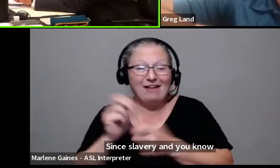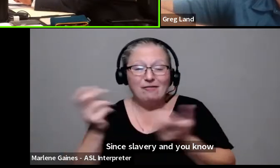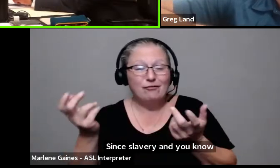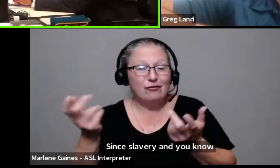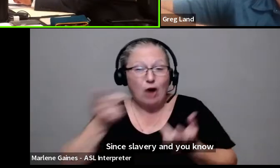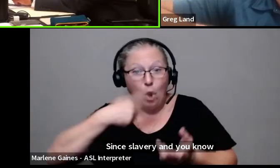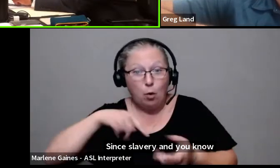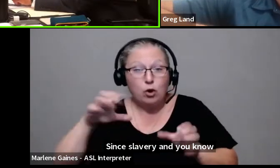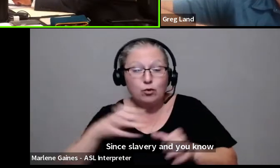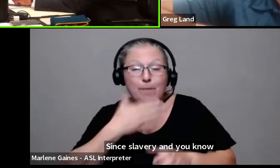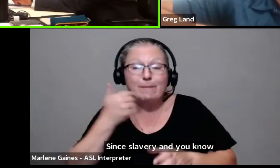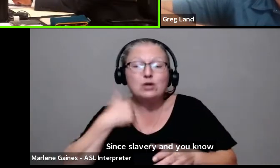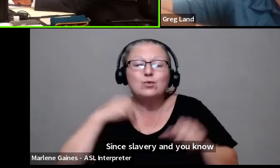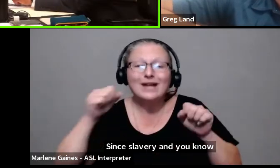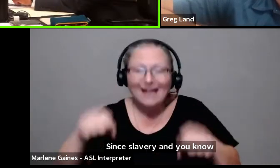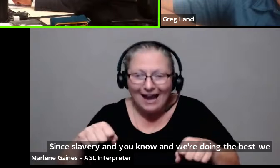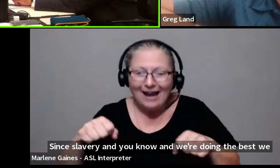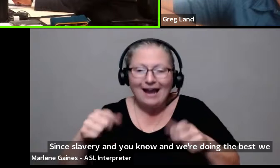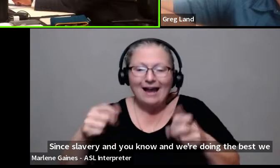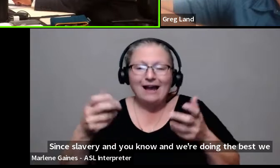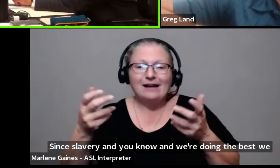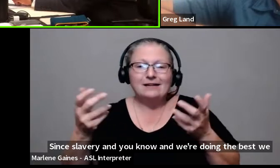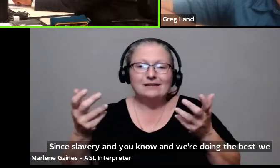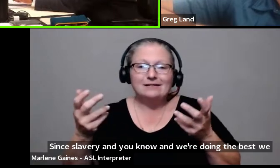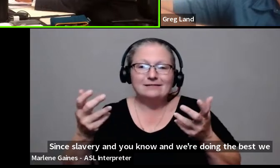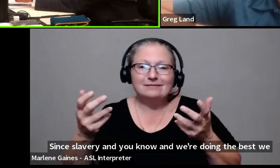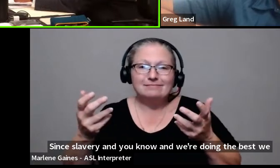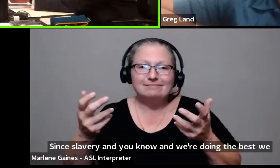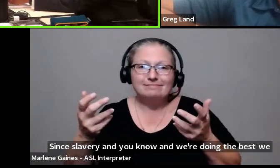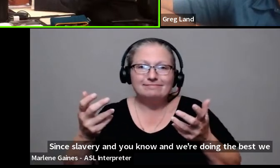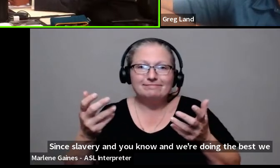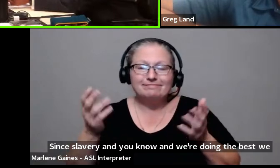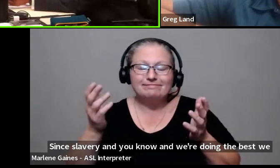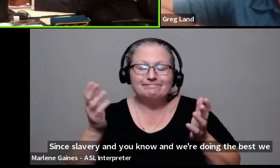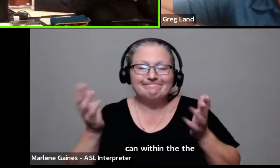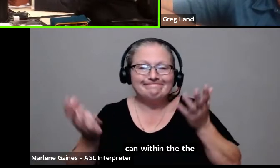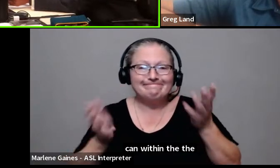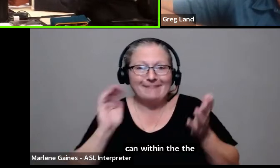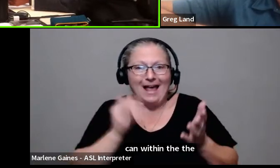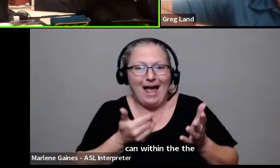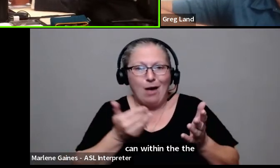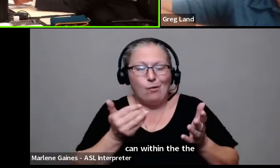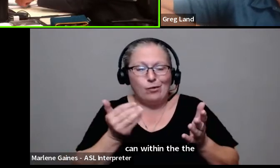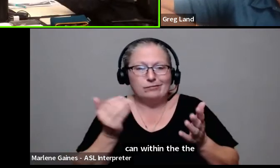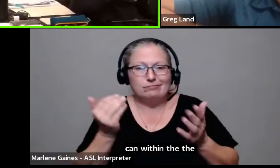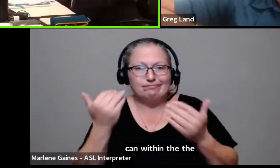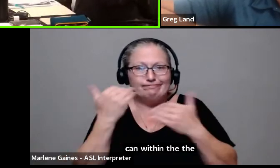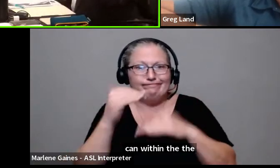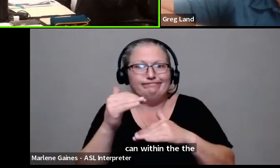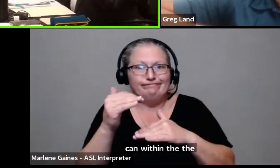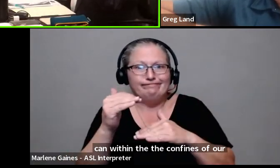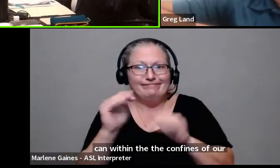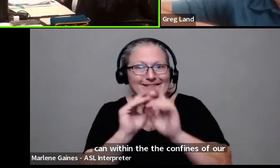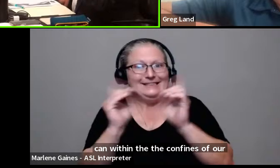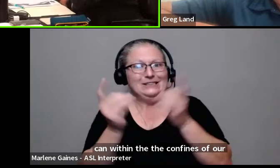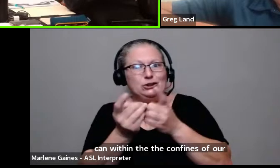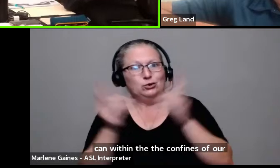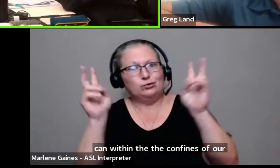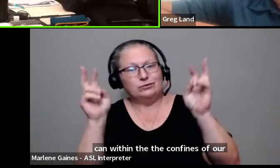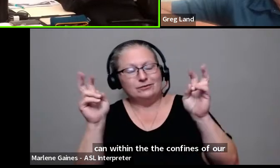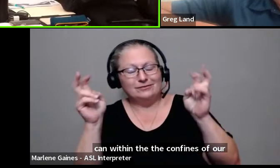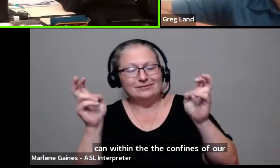we're doing the best we can within the confines of our district, quote